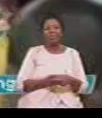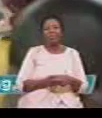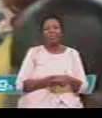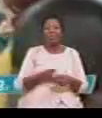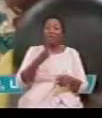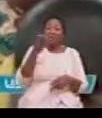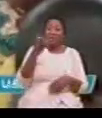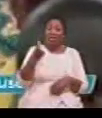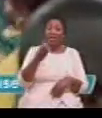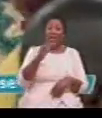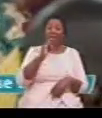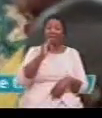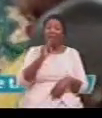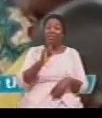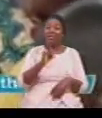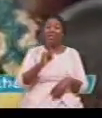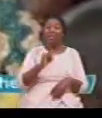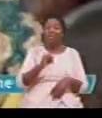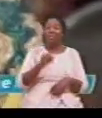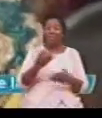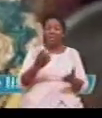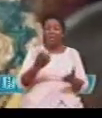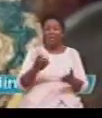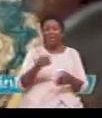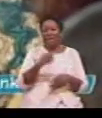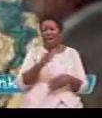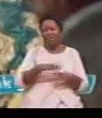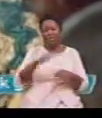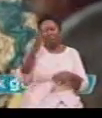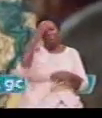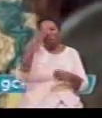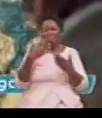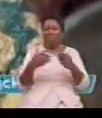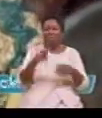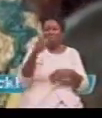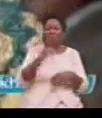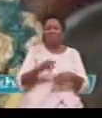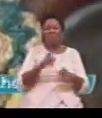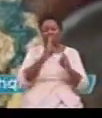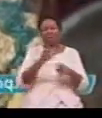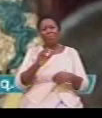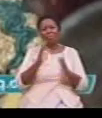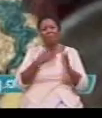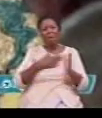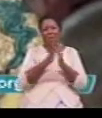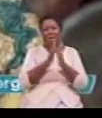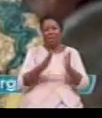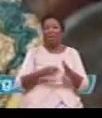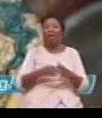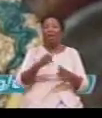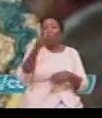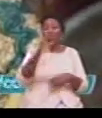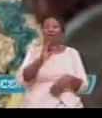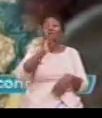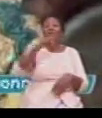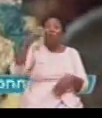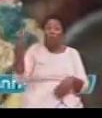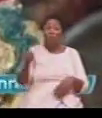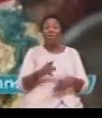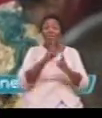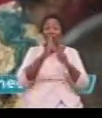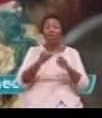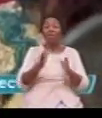There is no issue of whether or not God will answer prayer. He always does. In the ministry of his